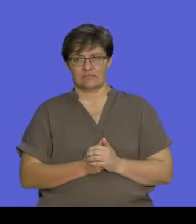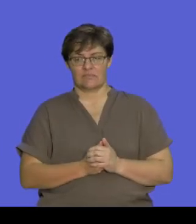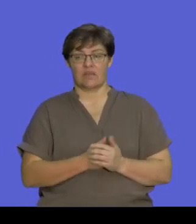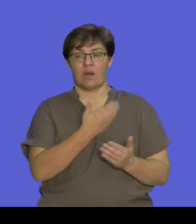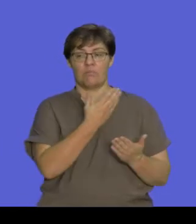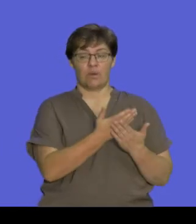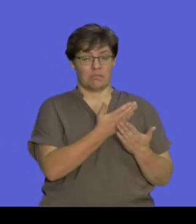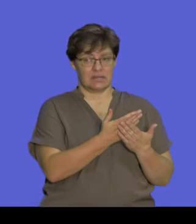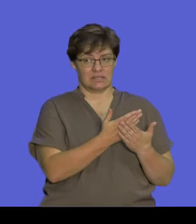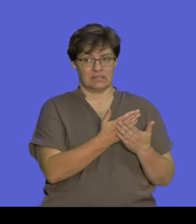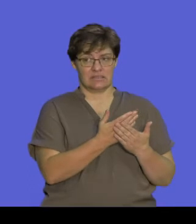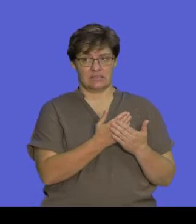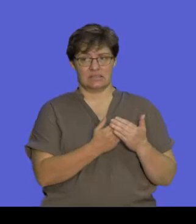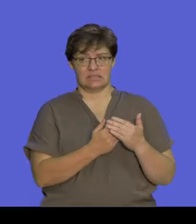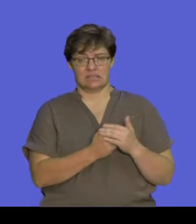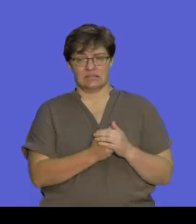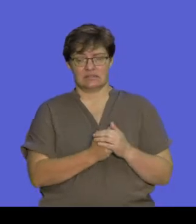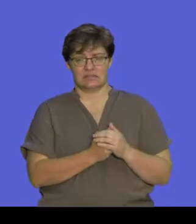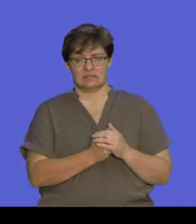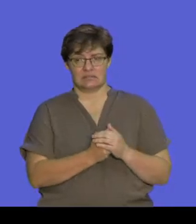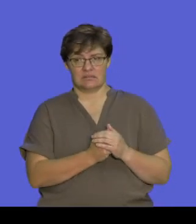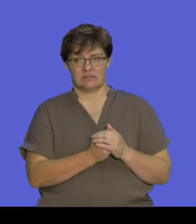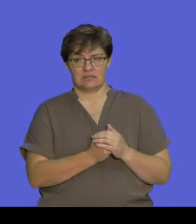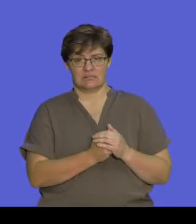probability of being either